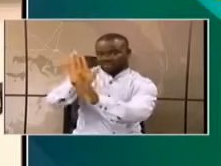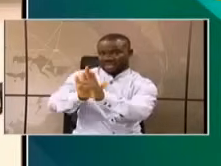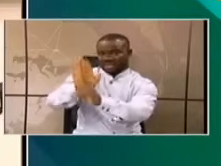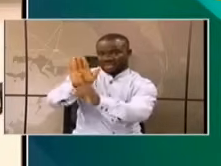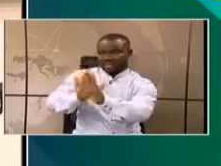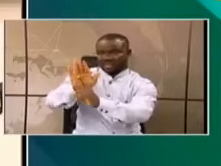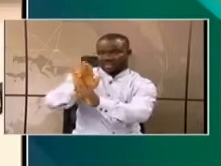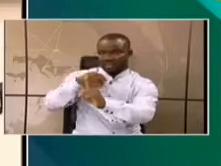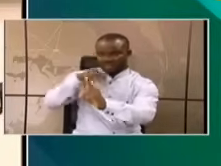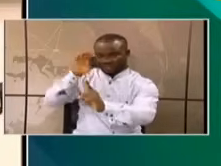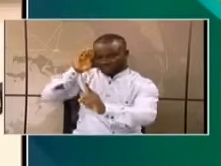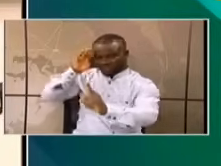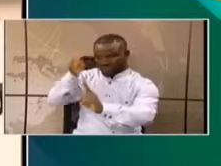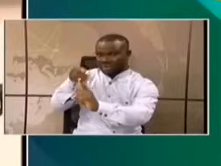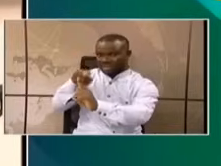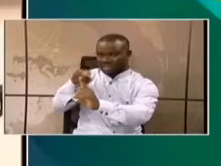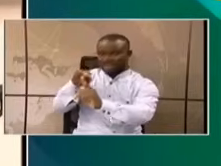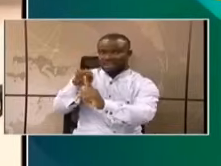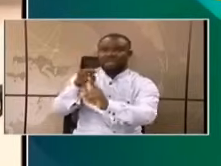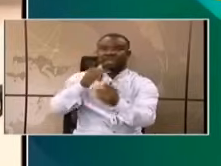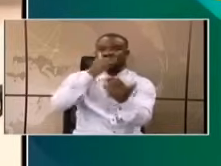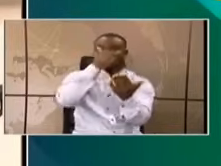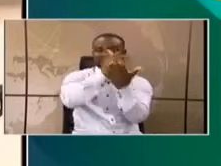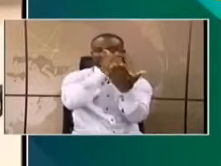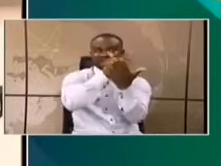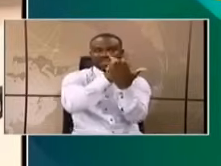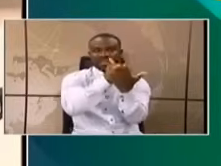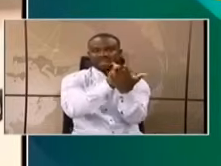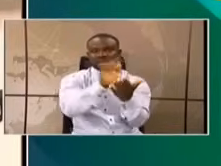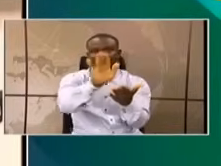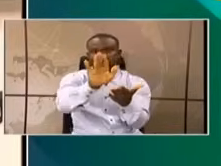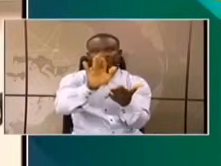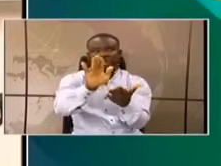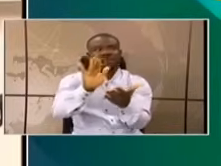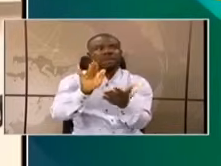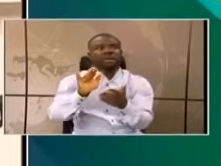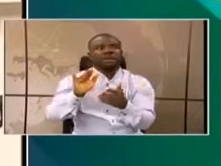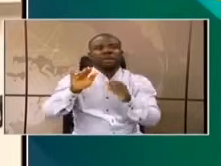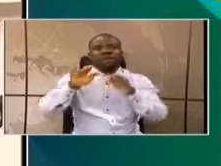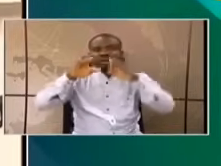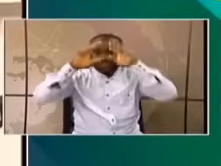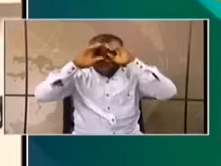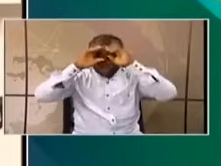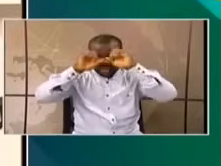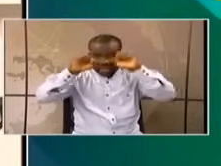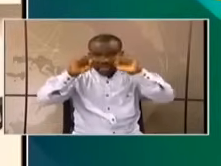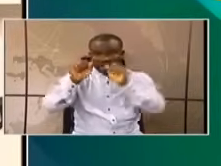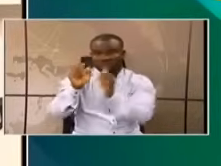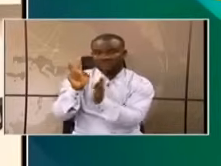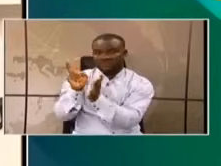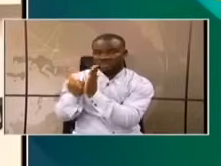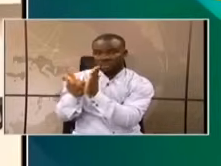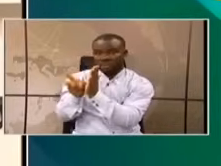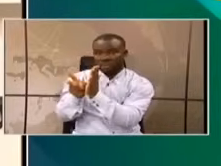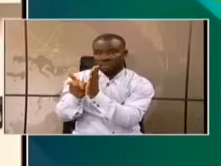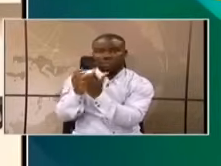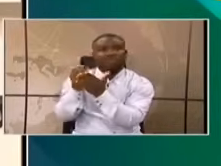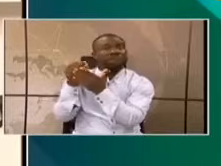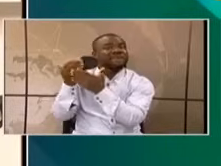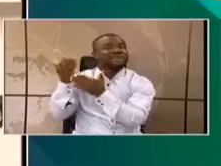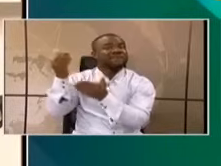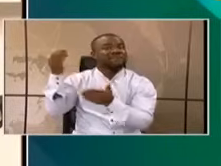Ojai. Eti. Mr. Producer, so many president video now. I'll say I will put my